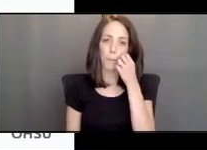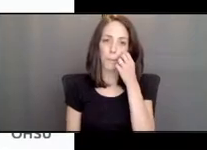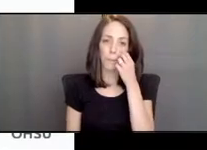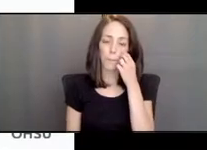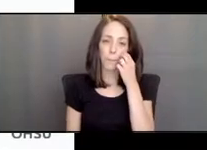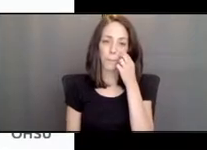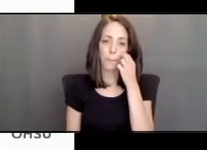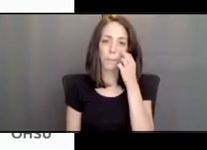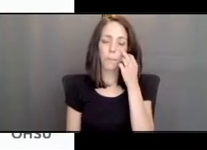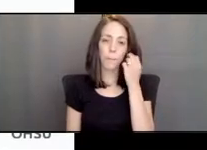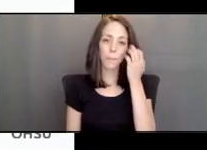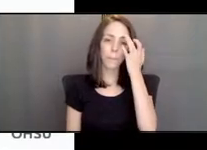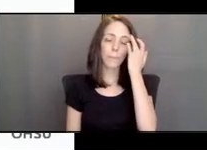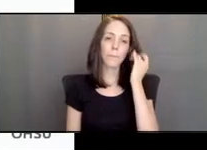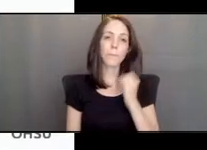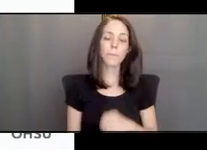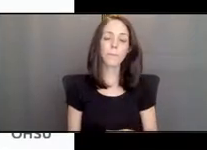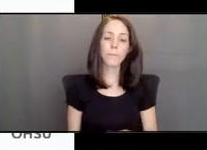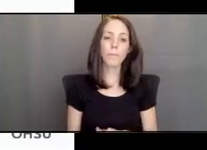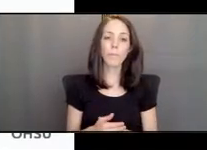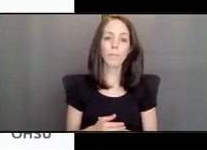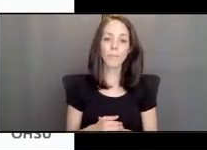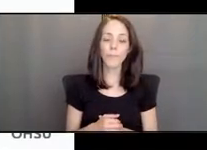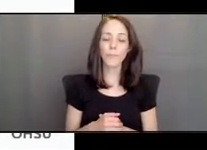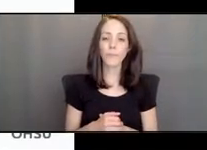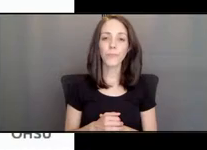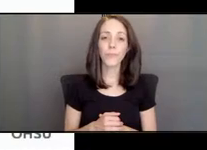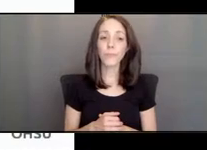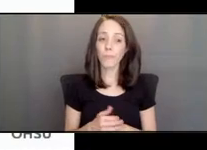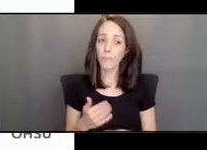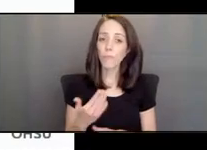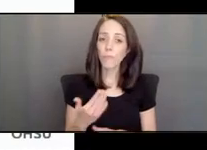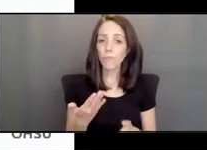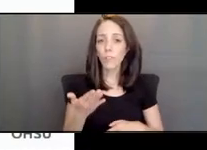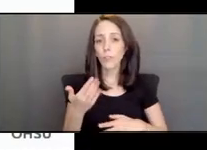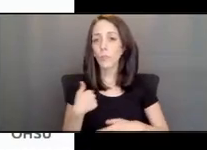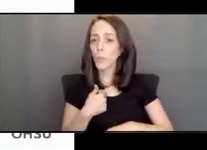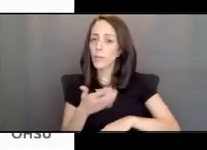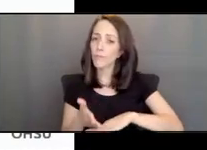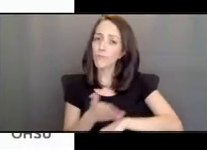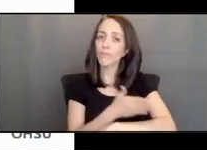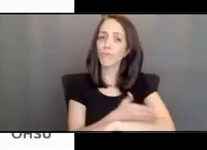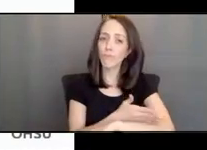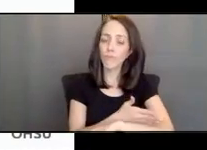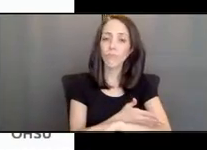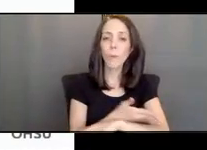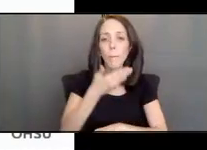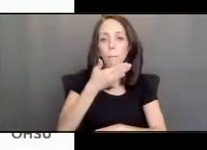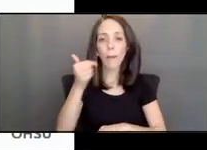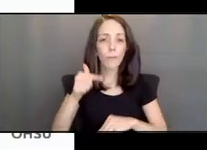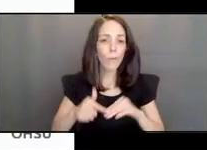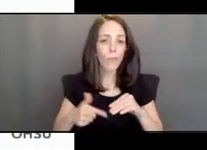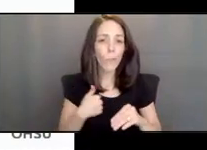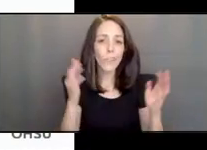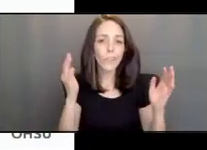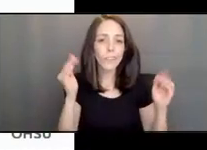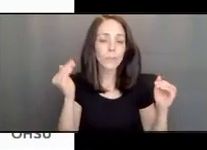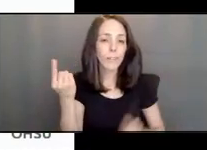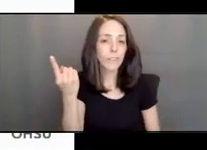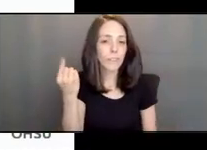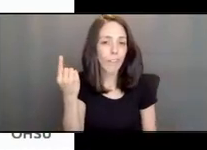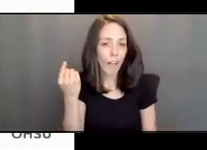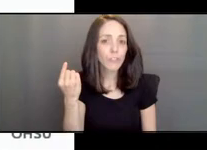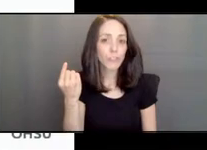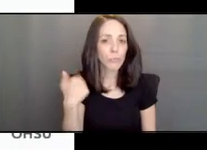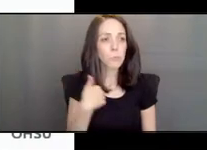While top line recovery has been much faster than the long four-year slog feared 1 year ago, projected